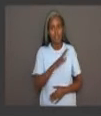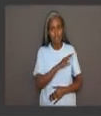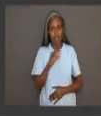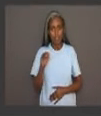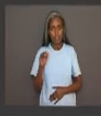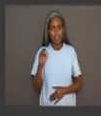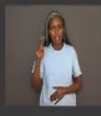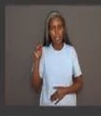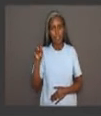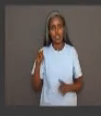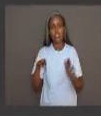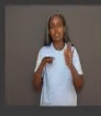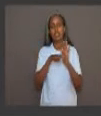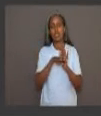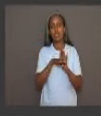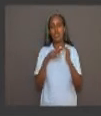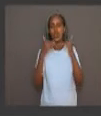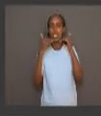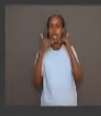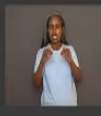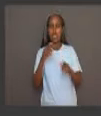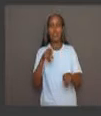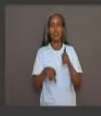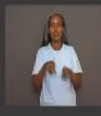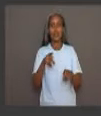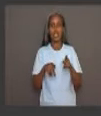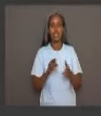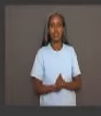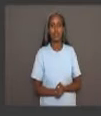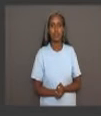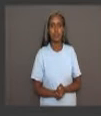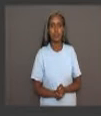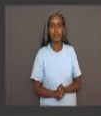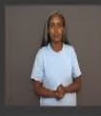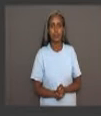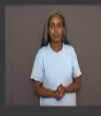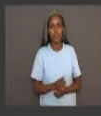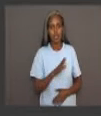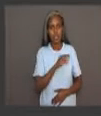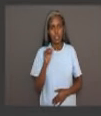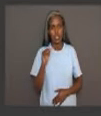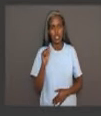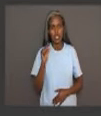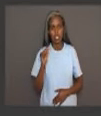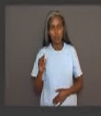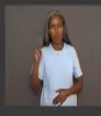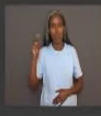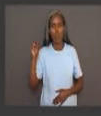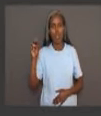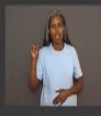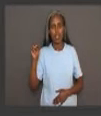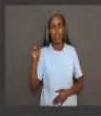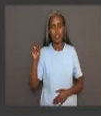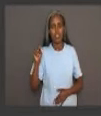N stands for the size of the population, and small n